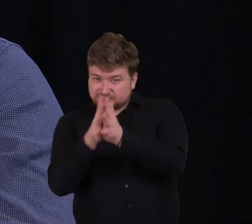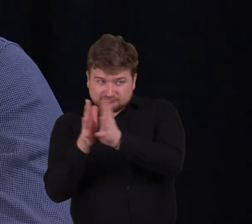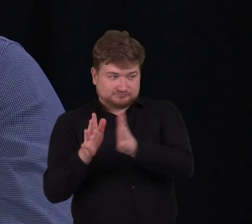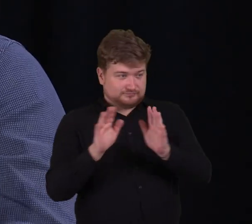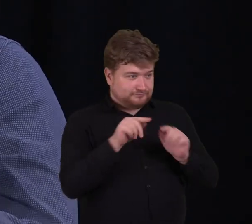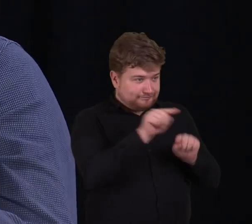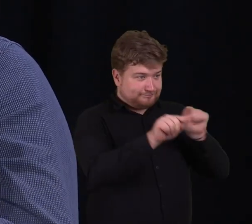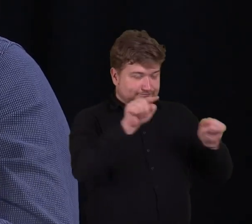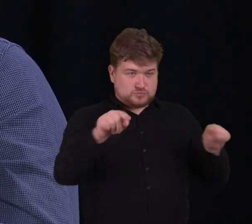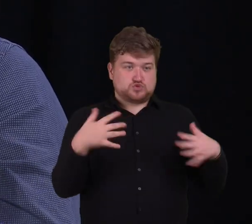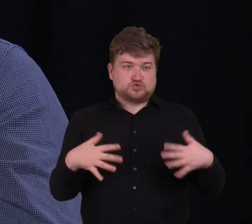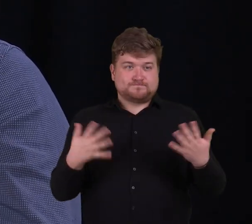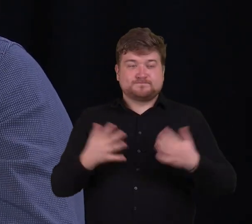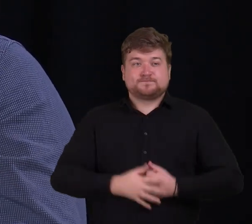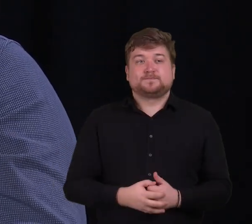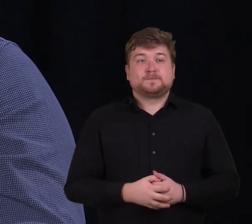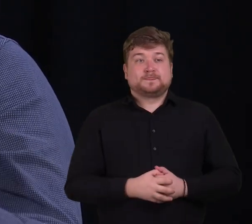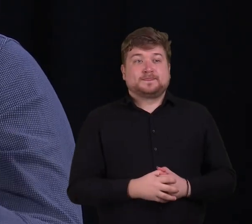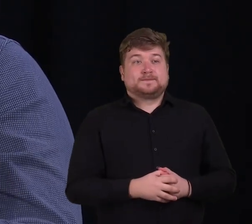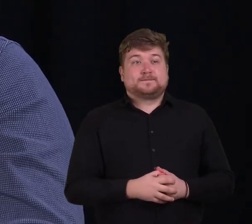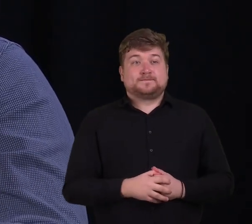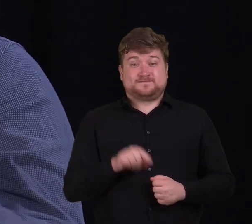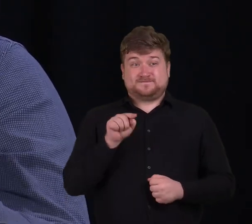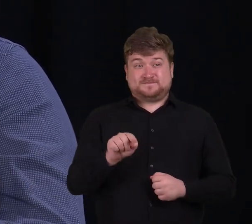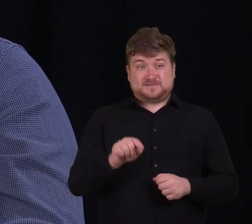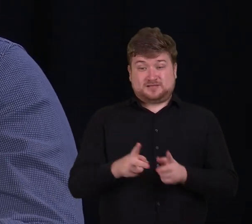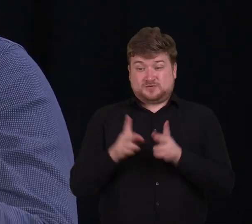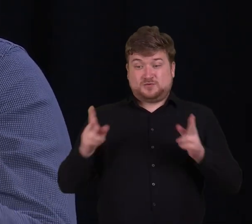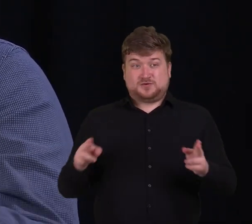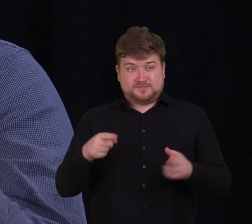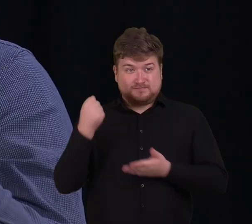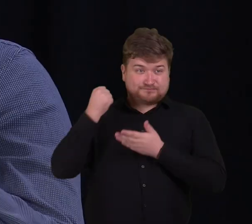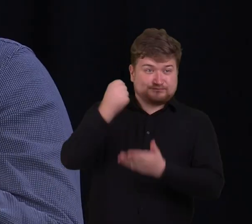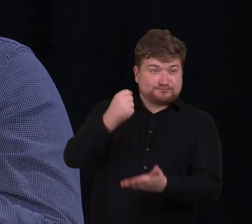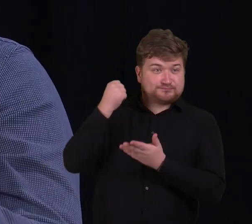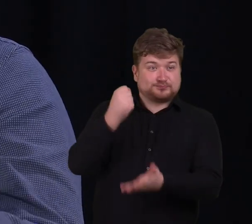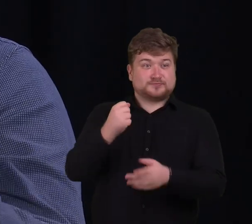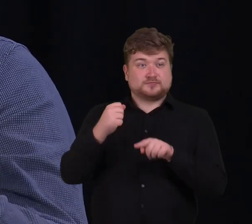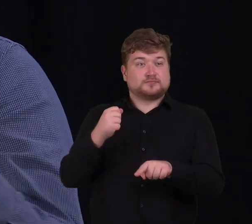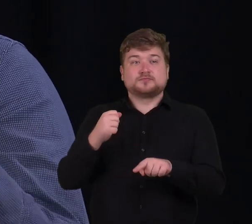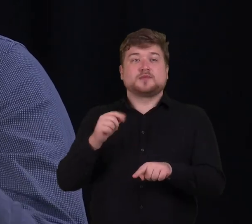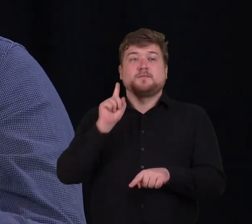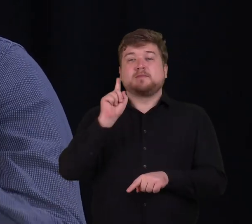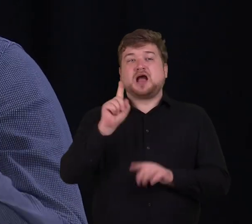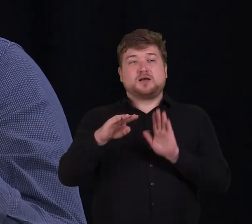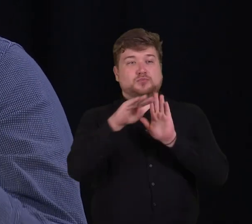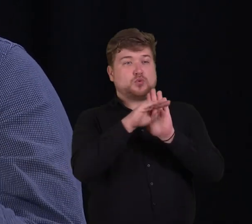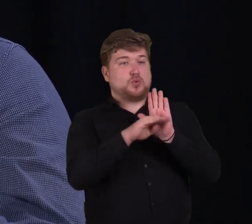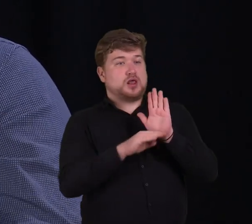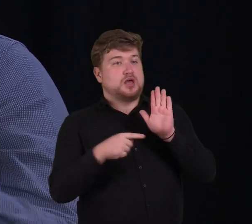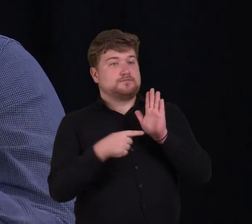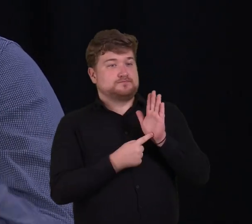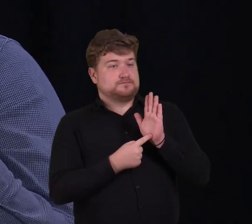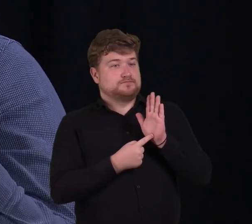period, we have one regulation, and I would say 99% of the same things written inside for both